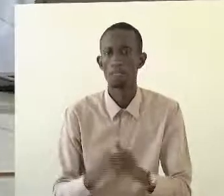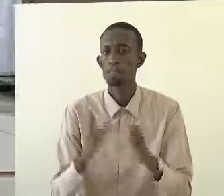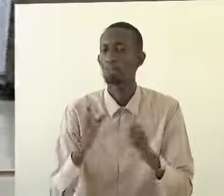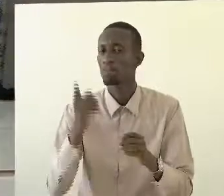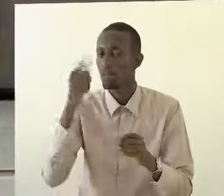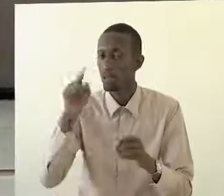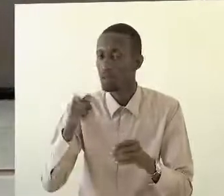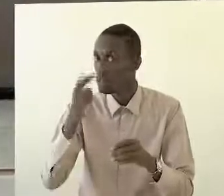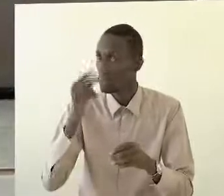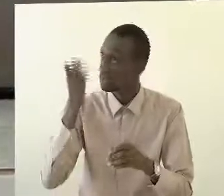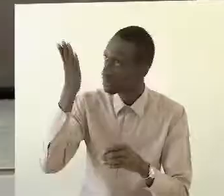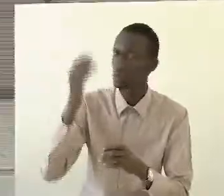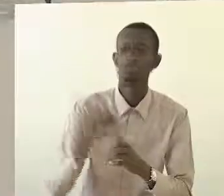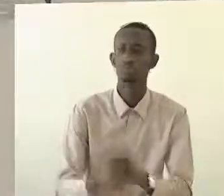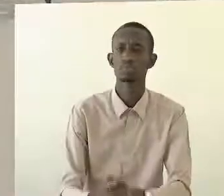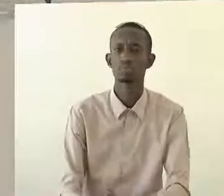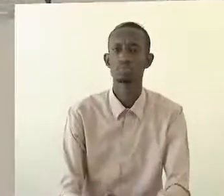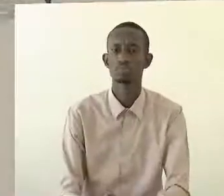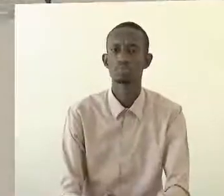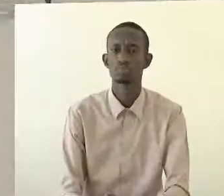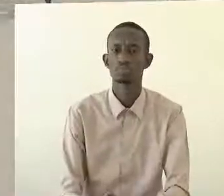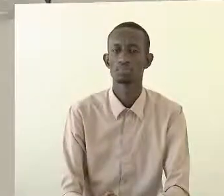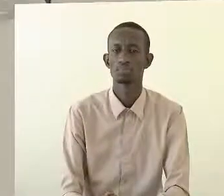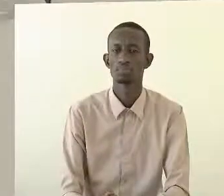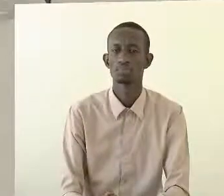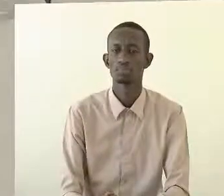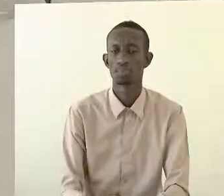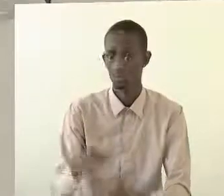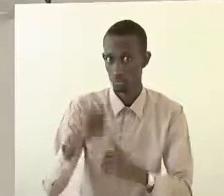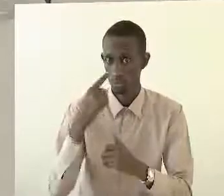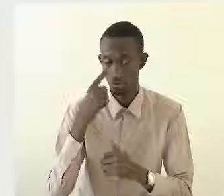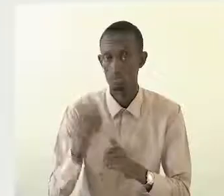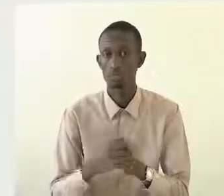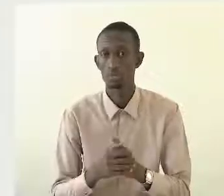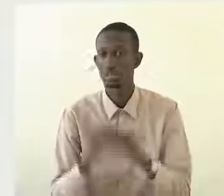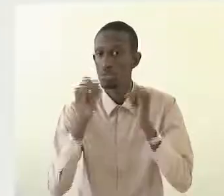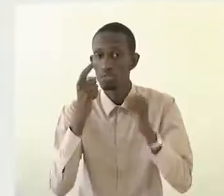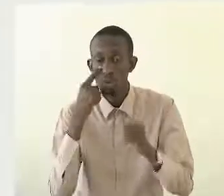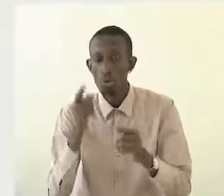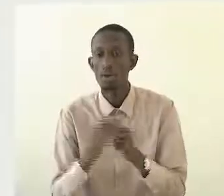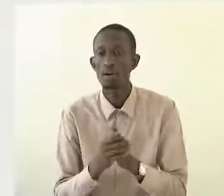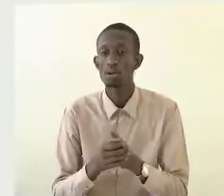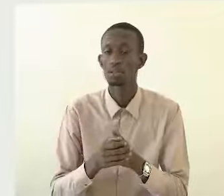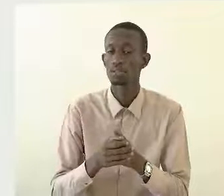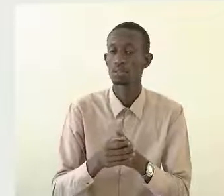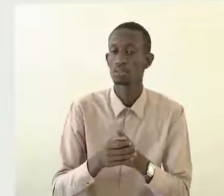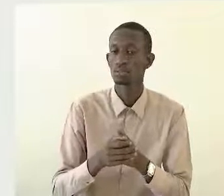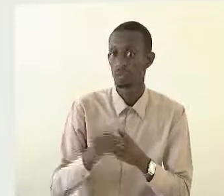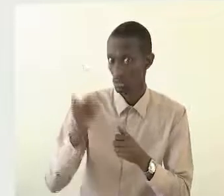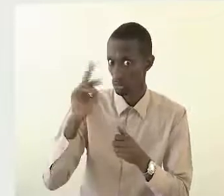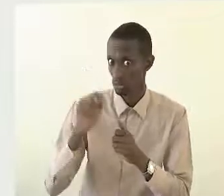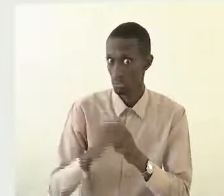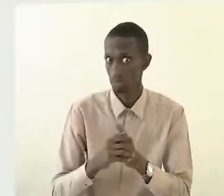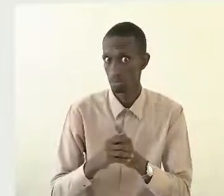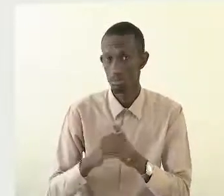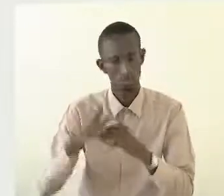answer is there. Yes, you will see if you will get that answer.